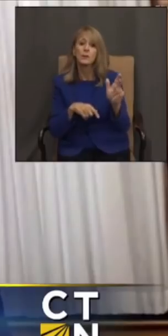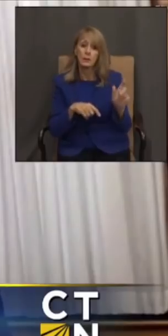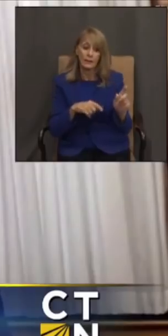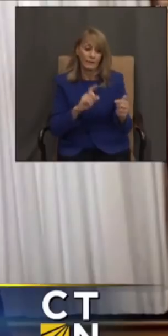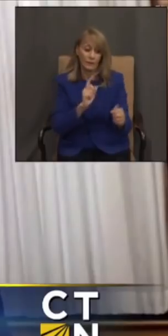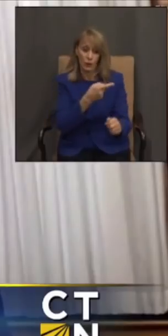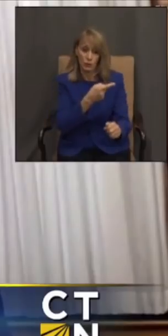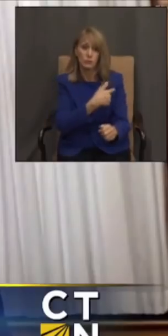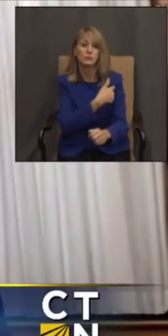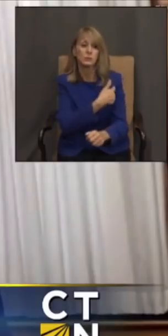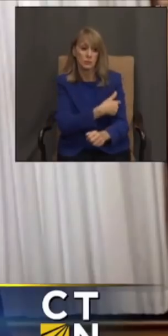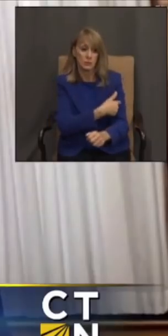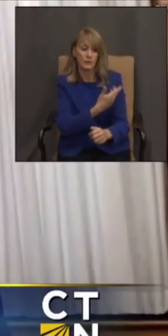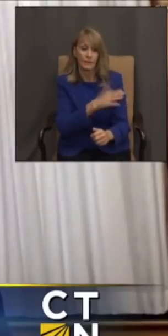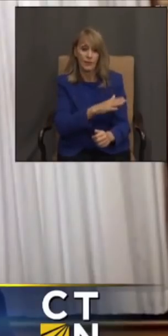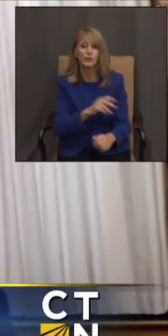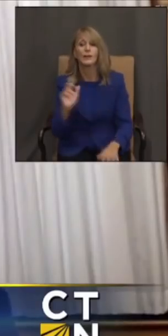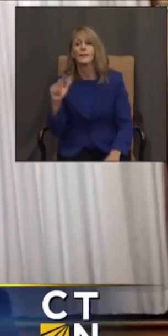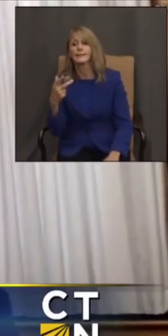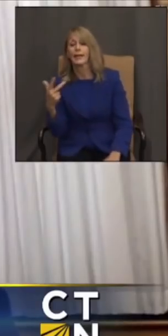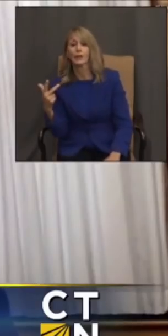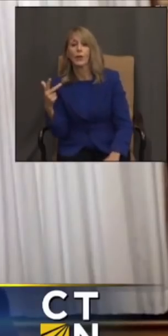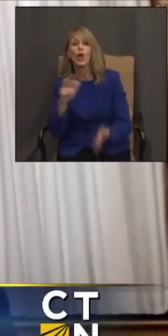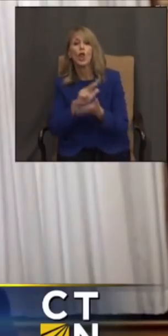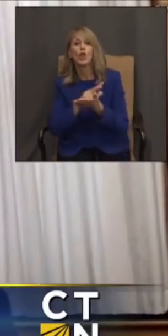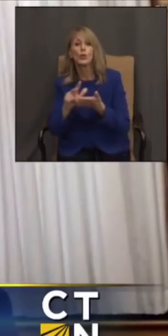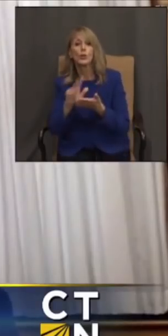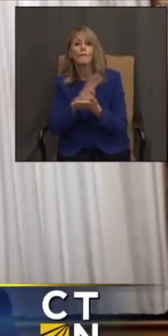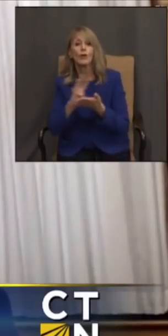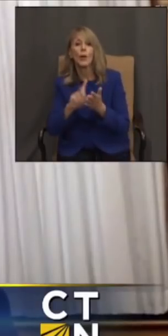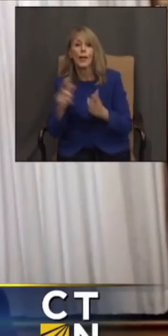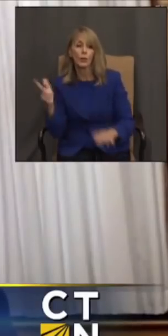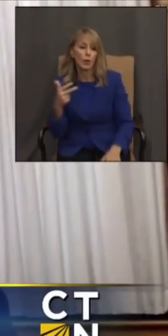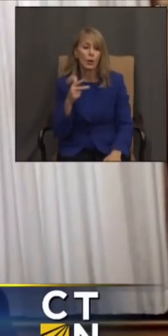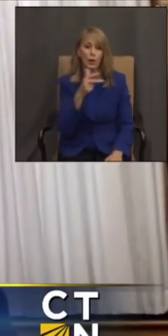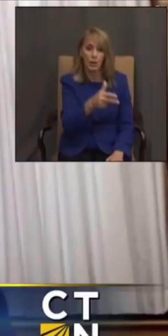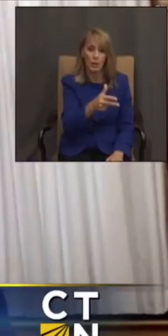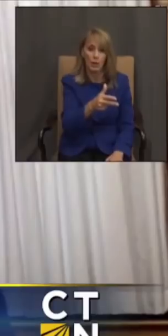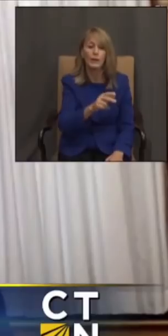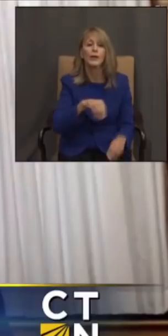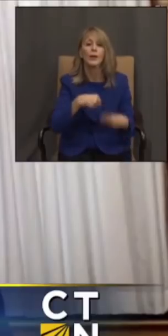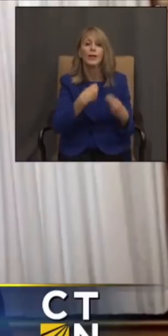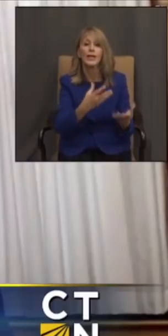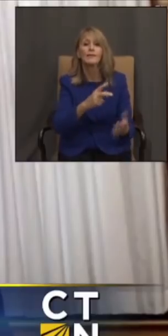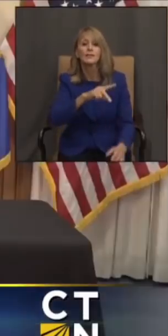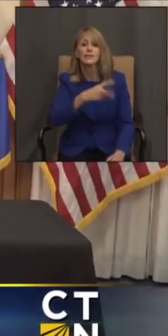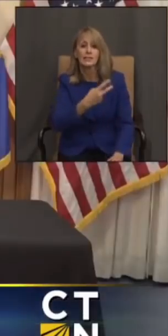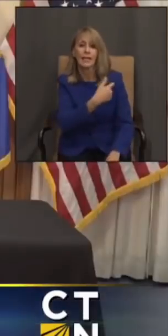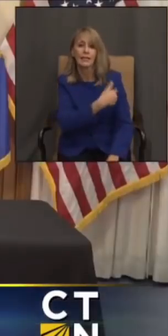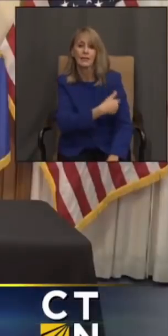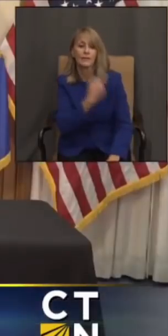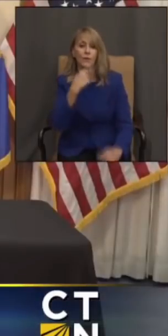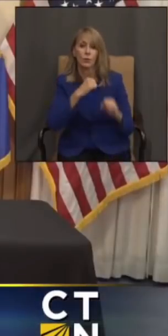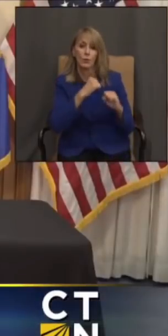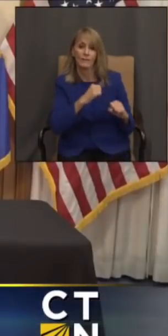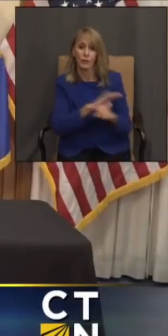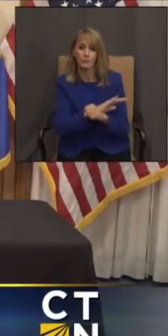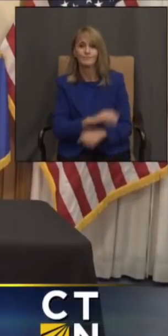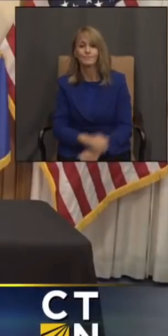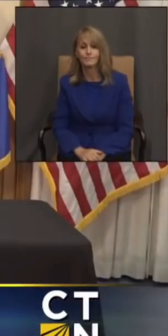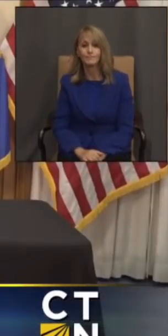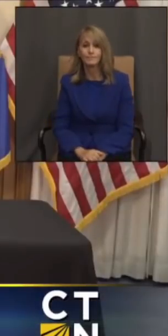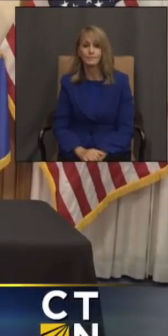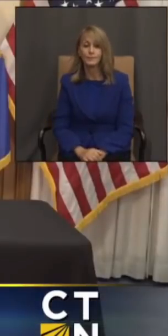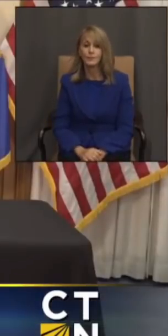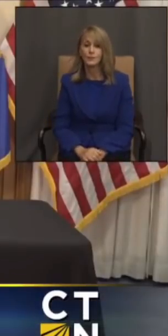first FEMA mobile unit around the state 3 to 4 weeks later to pick up those second dose appointments. Great. Thanks. Thanks for taking